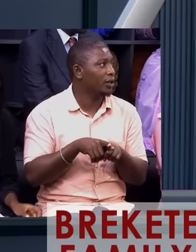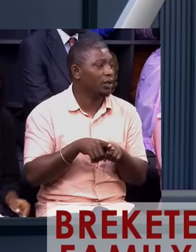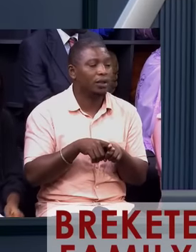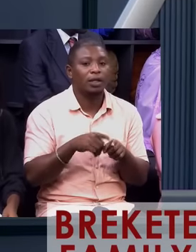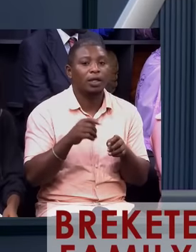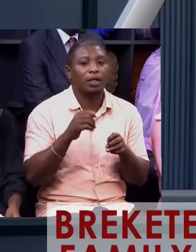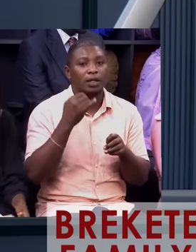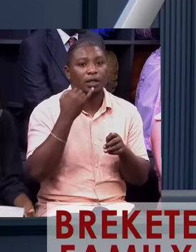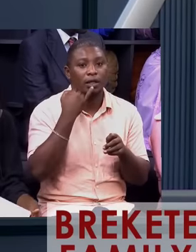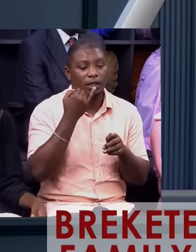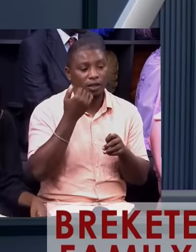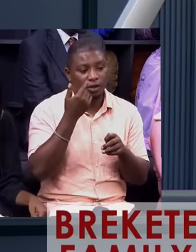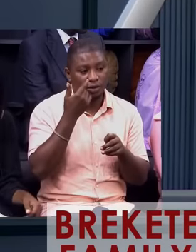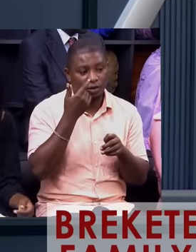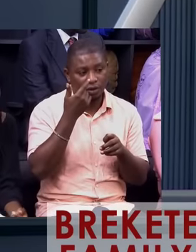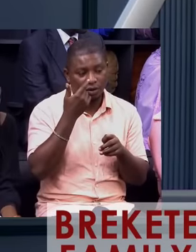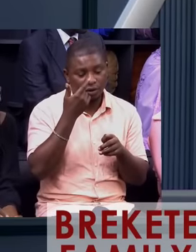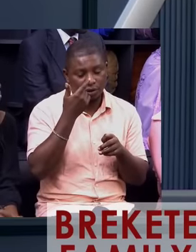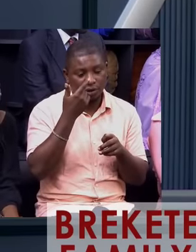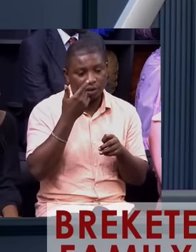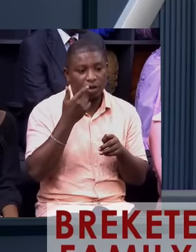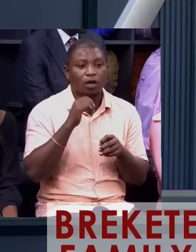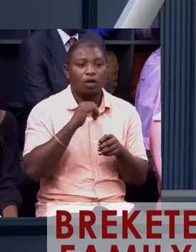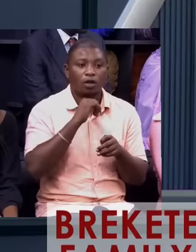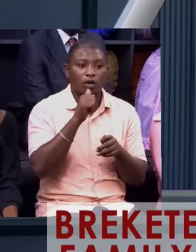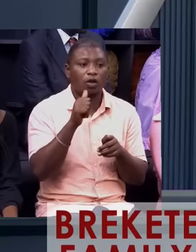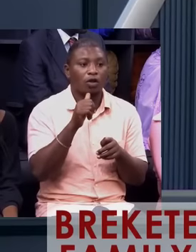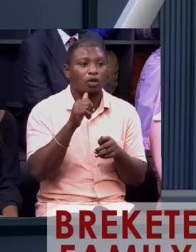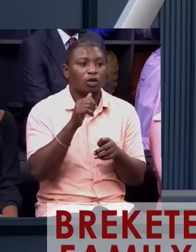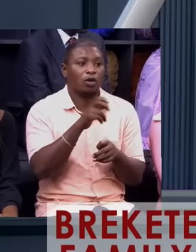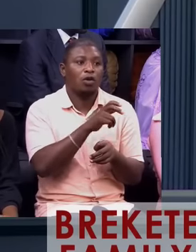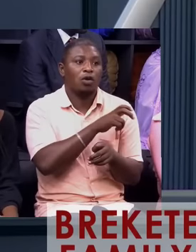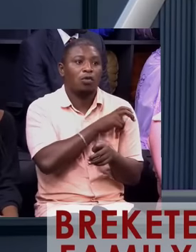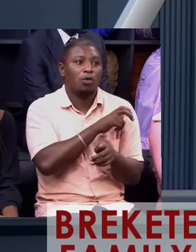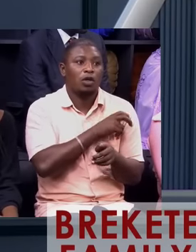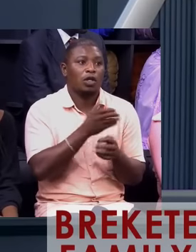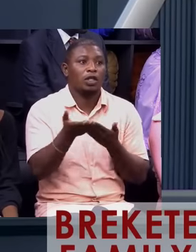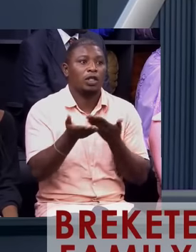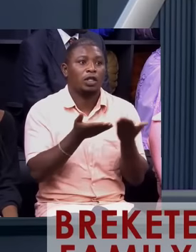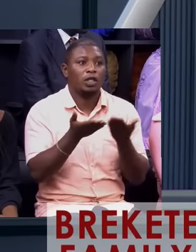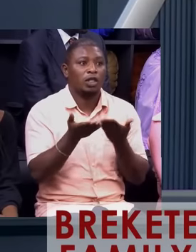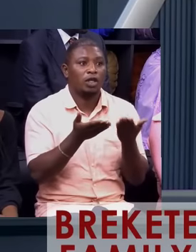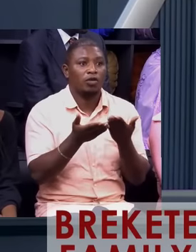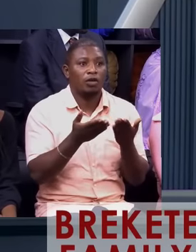now because no be Police Service Commission